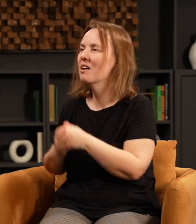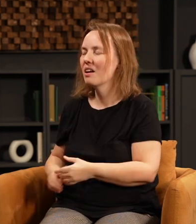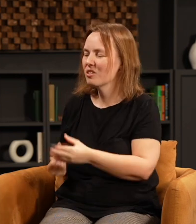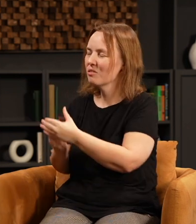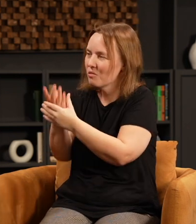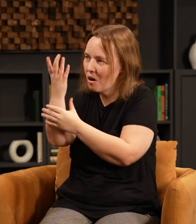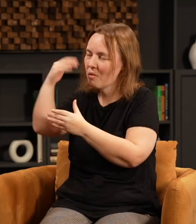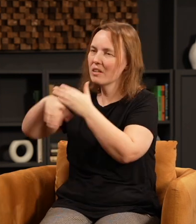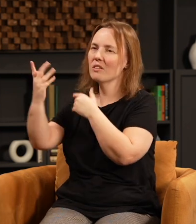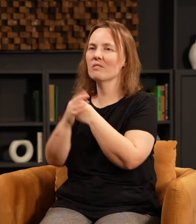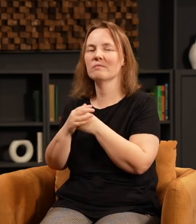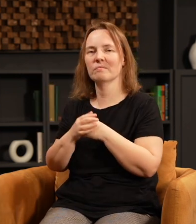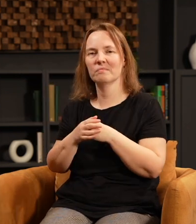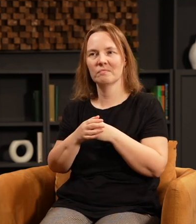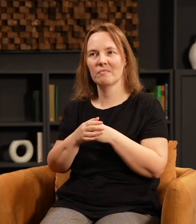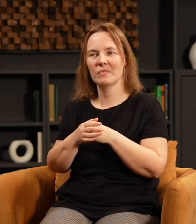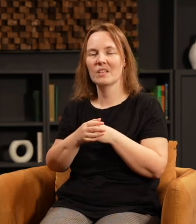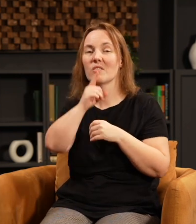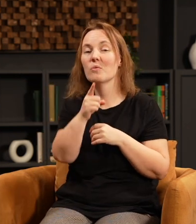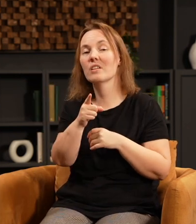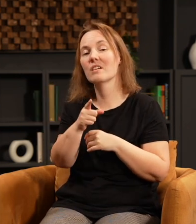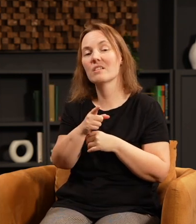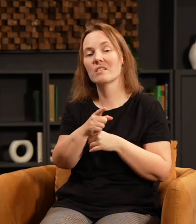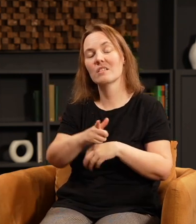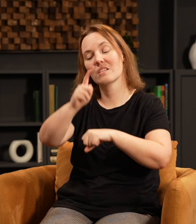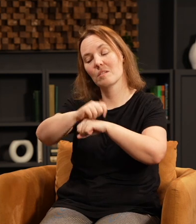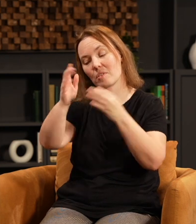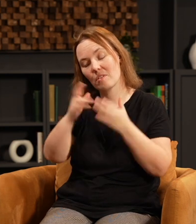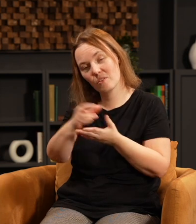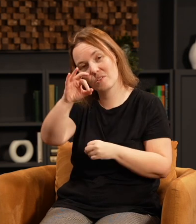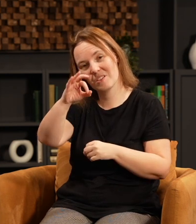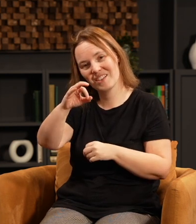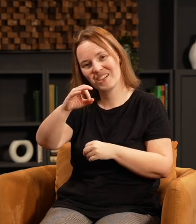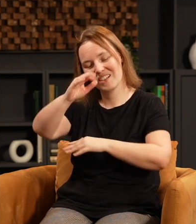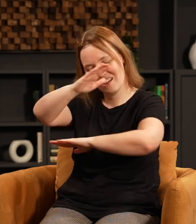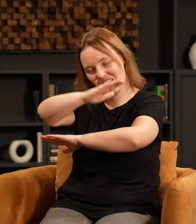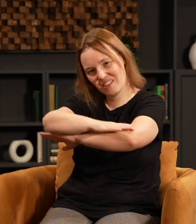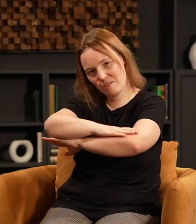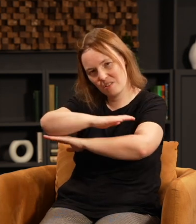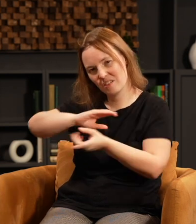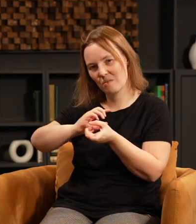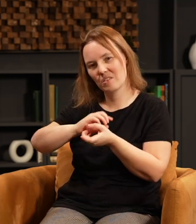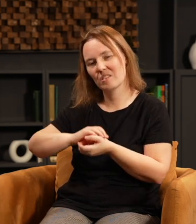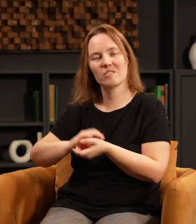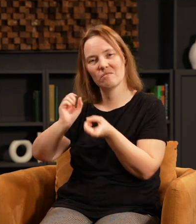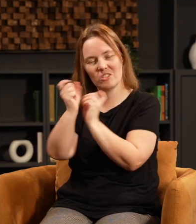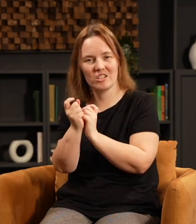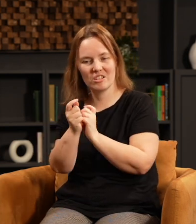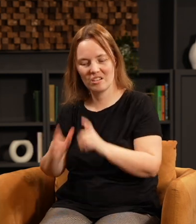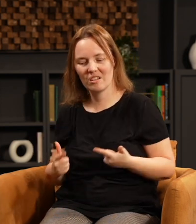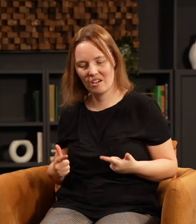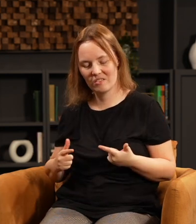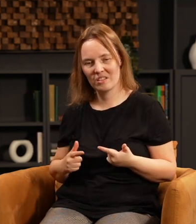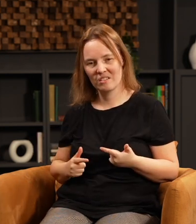the Holy Spirit. And if it really is, I know we believe that, then he's got tables he wants to turn over in our lives as well. There's demonic money changers